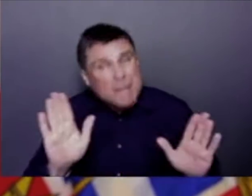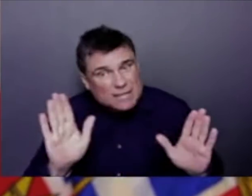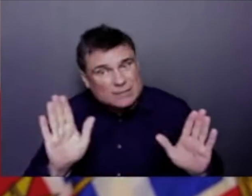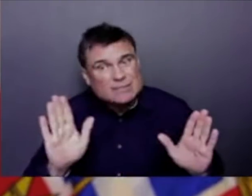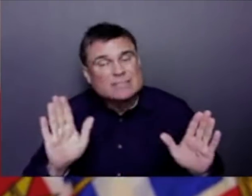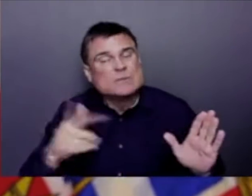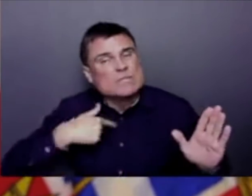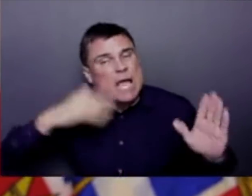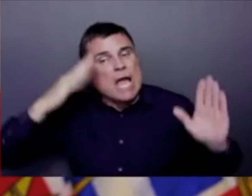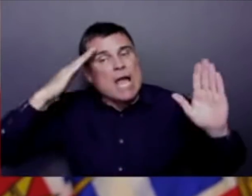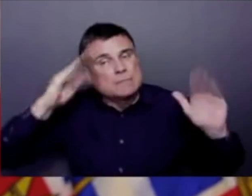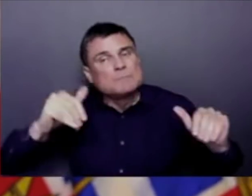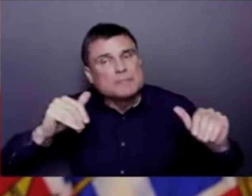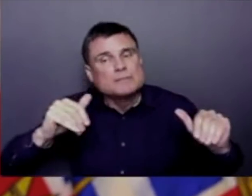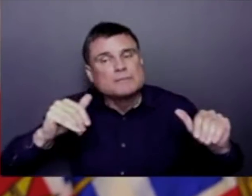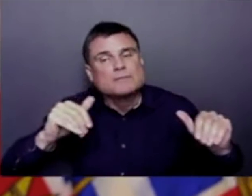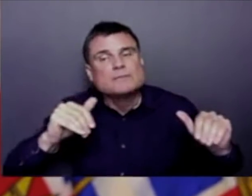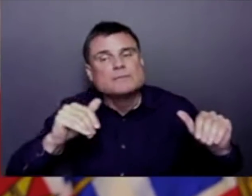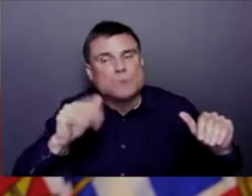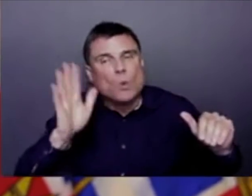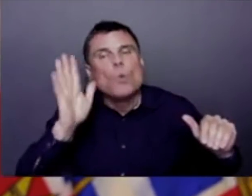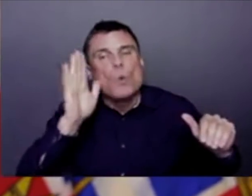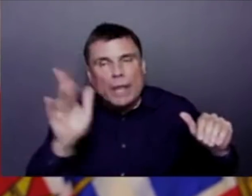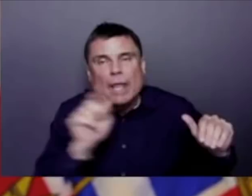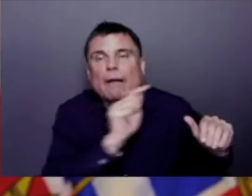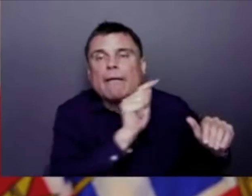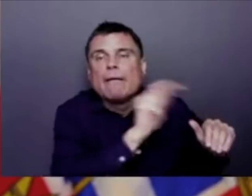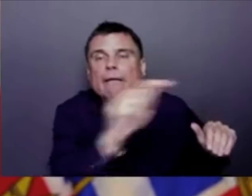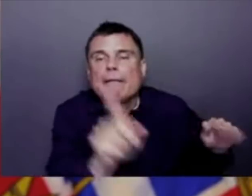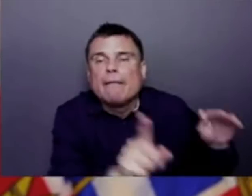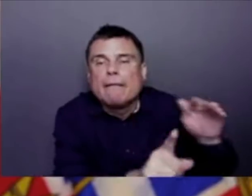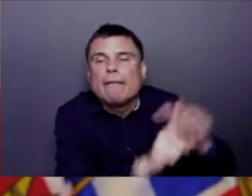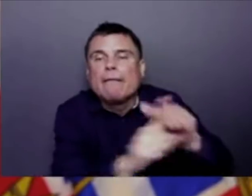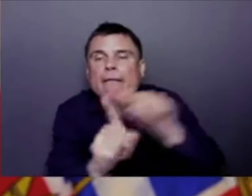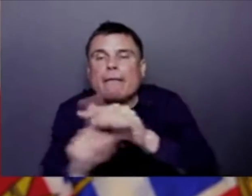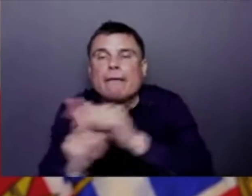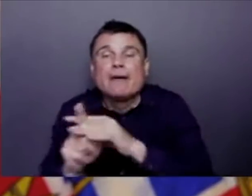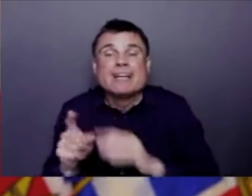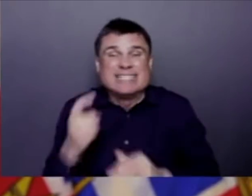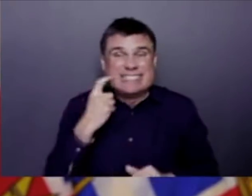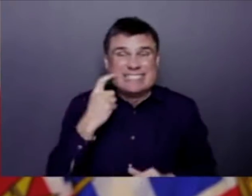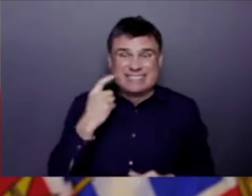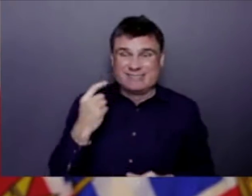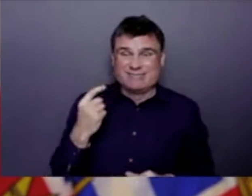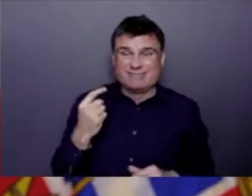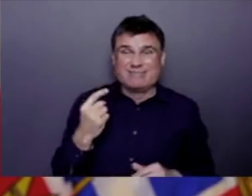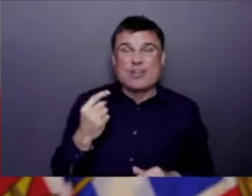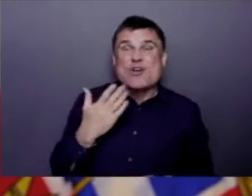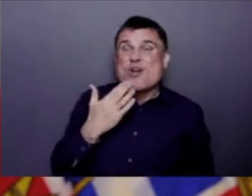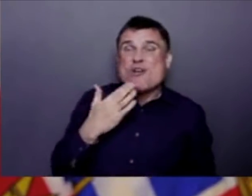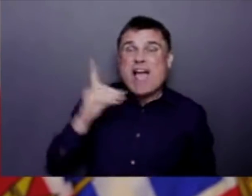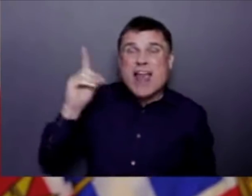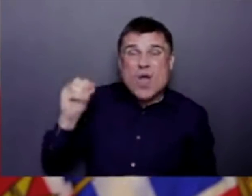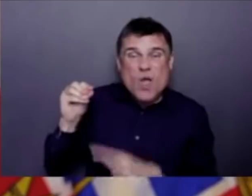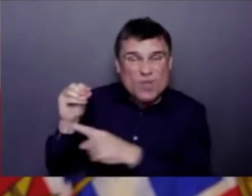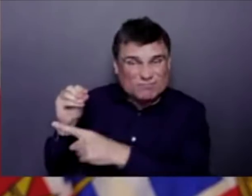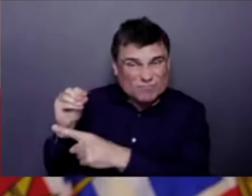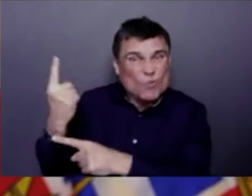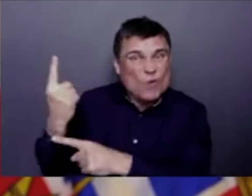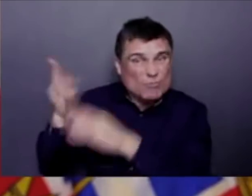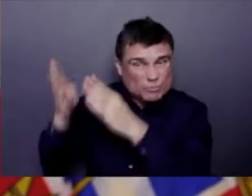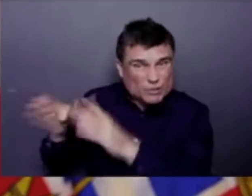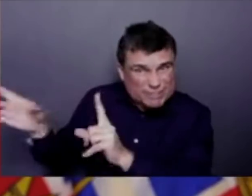United States and Colorado. So we are right now, the really important thing that we all need to